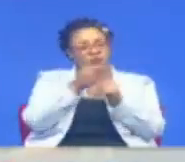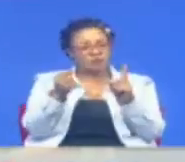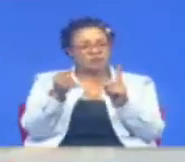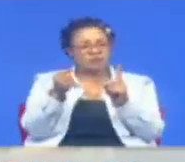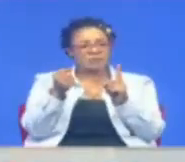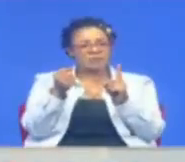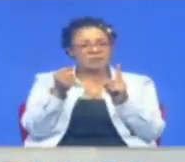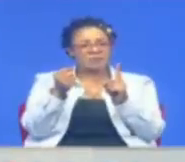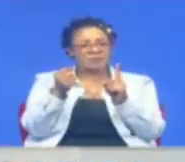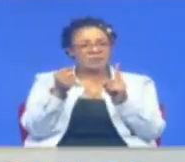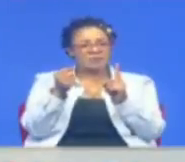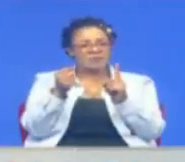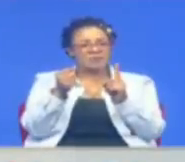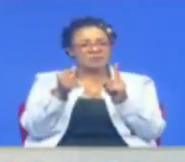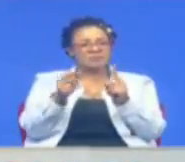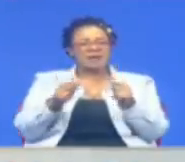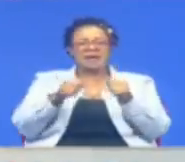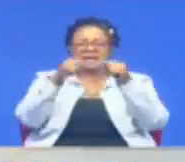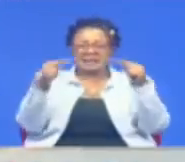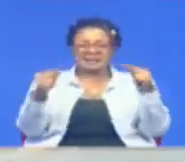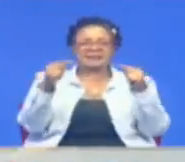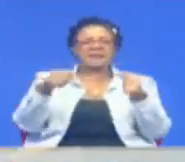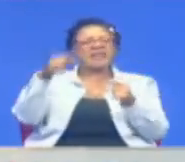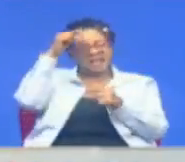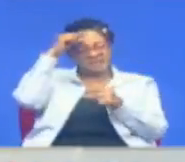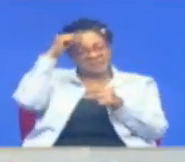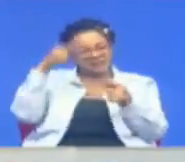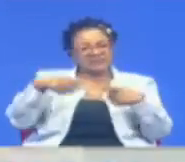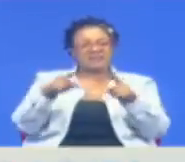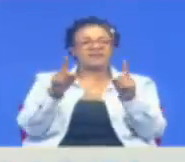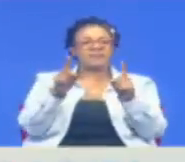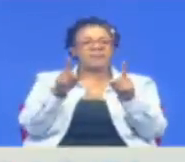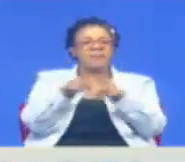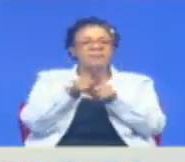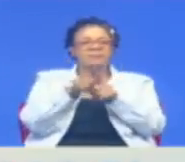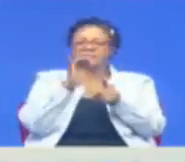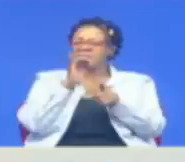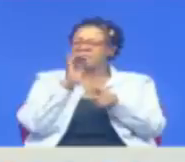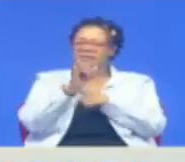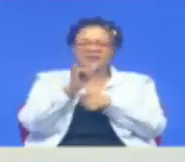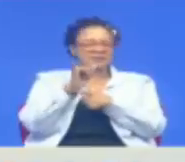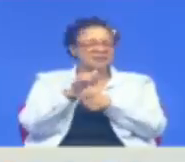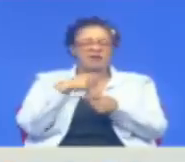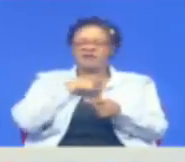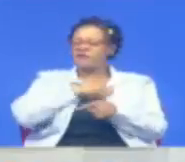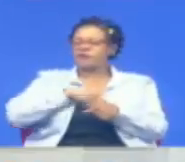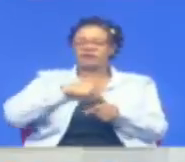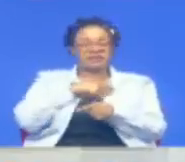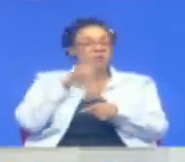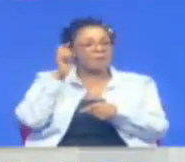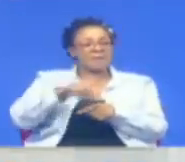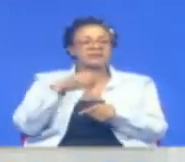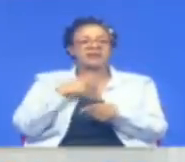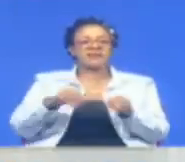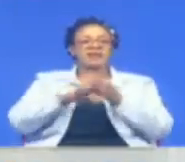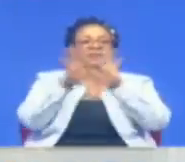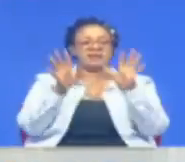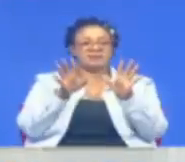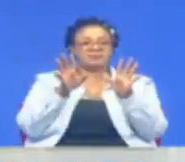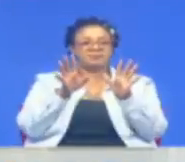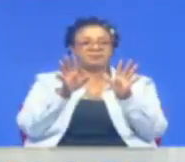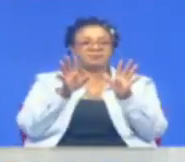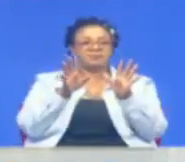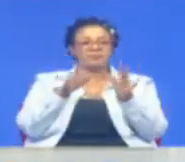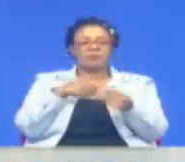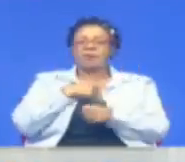as being against the government itself. I think this is very unfortunate and we must put it clear. I'm very sorry, excuse me,